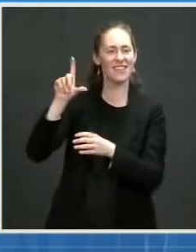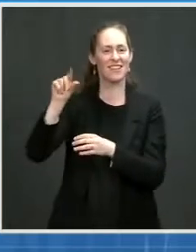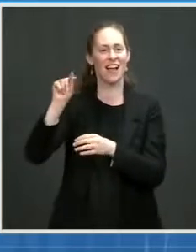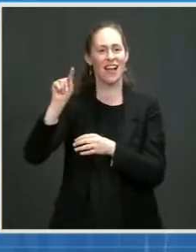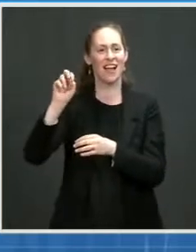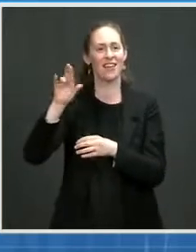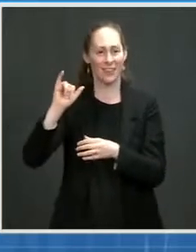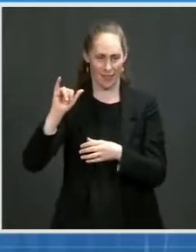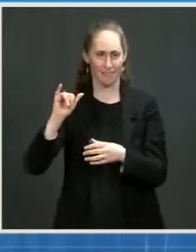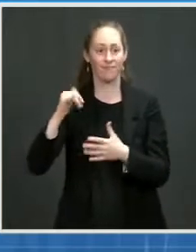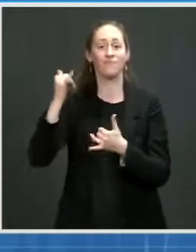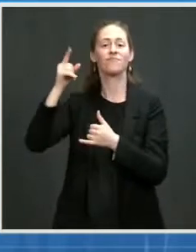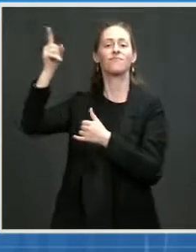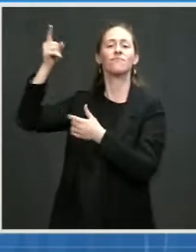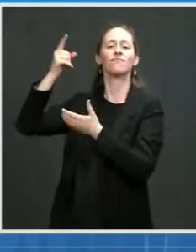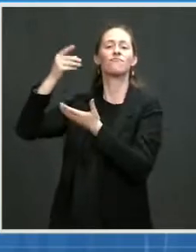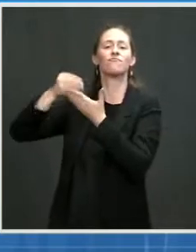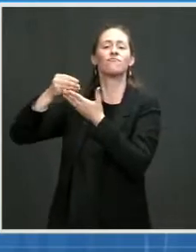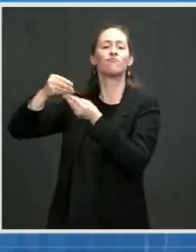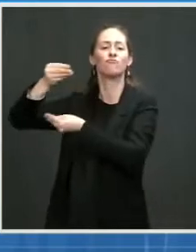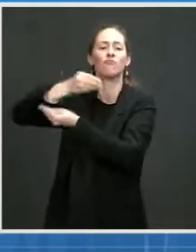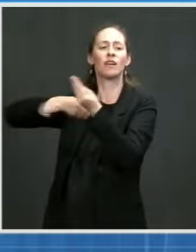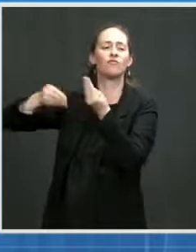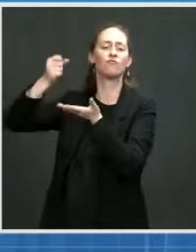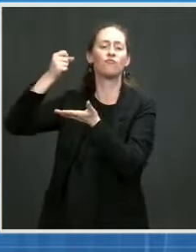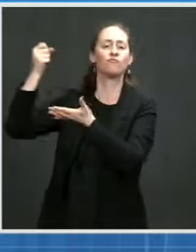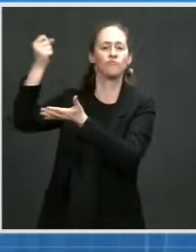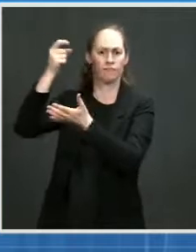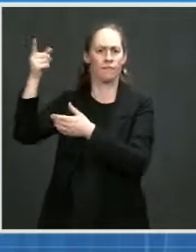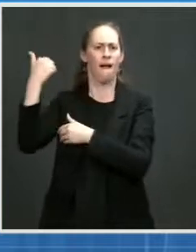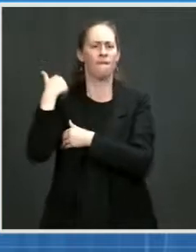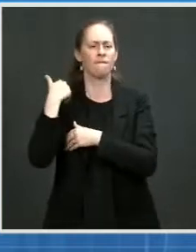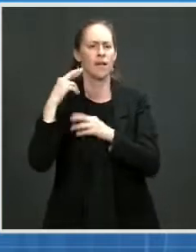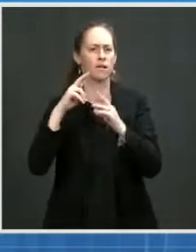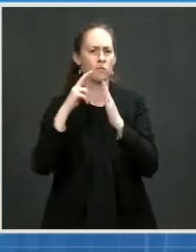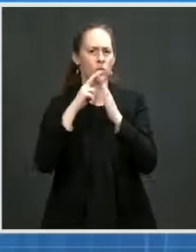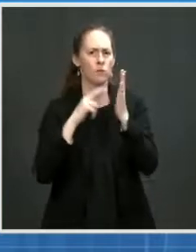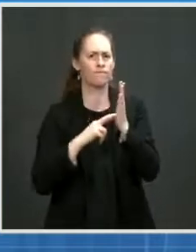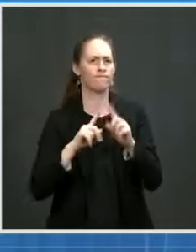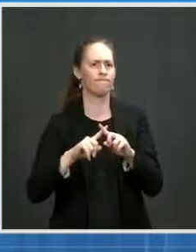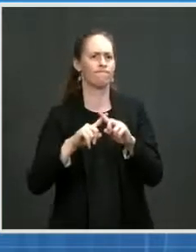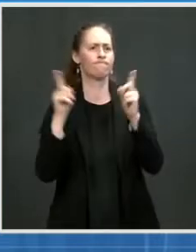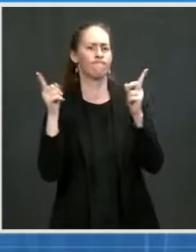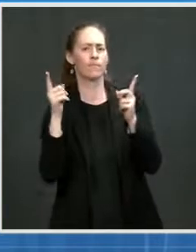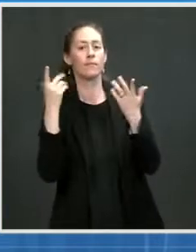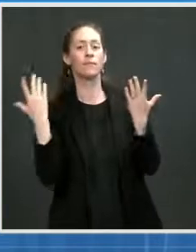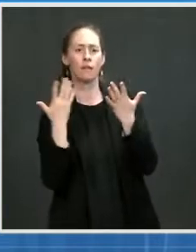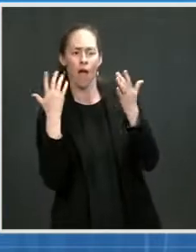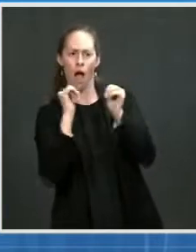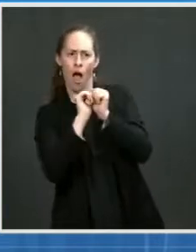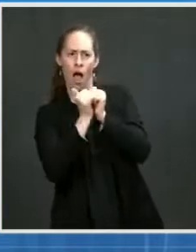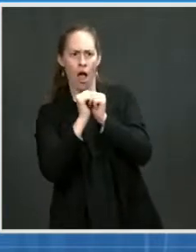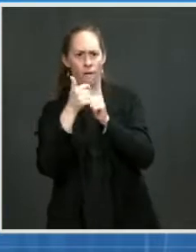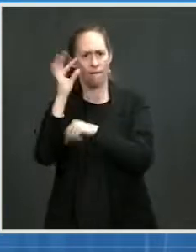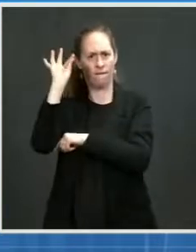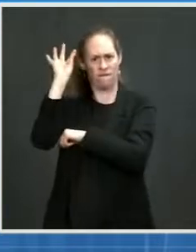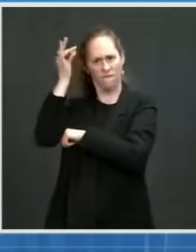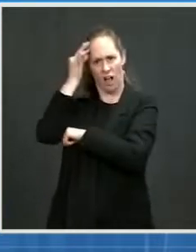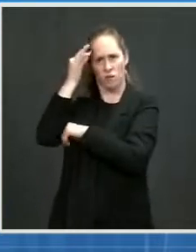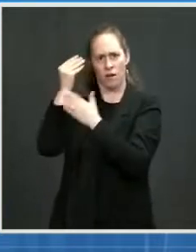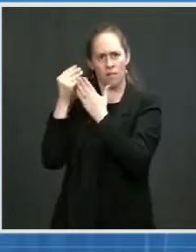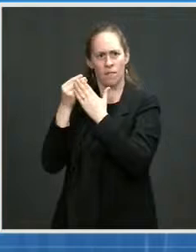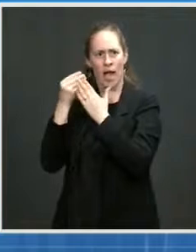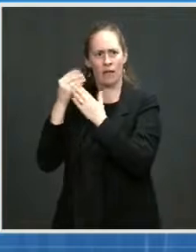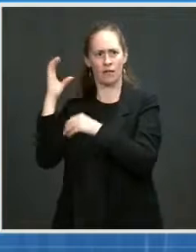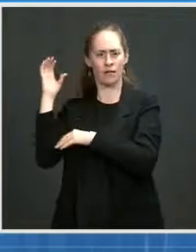issued new guidance on these programs, providing additional information on how federal funds in the American Rescue Plan